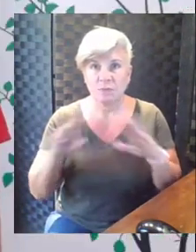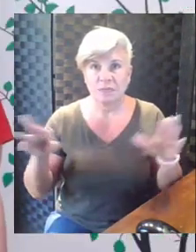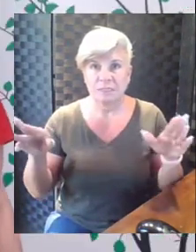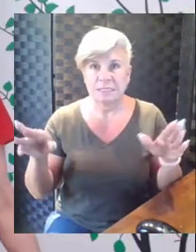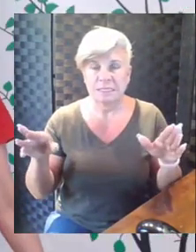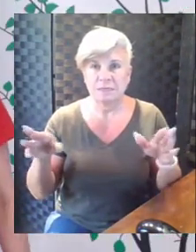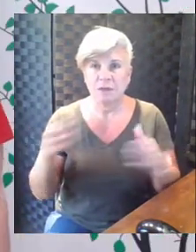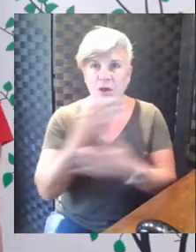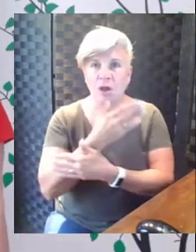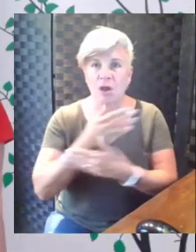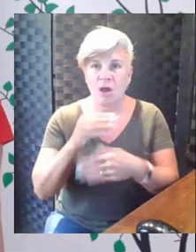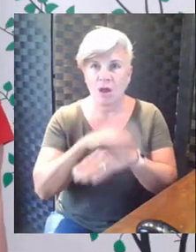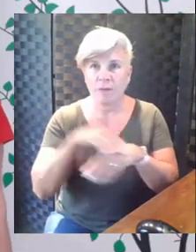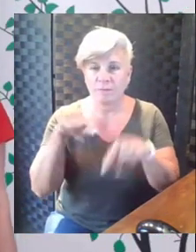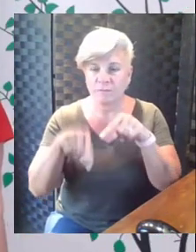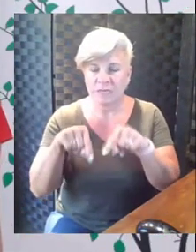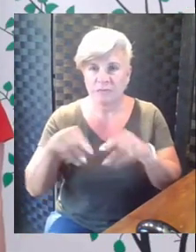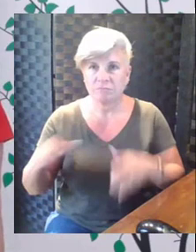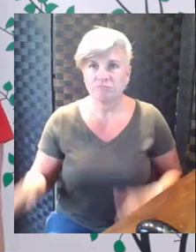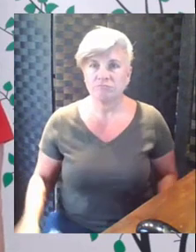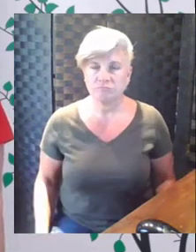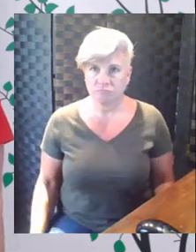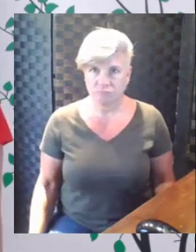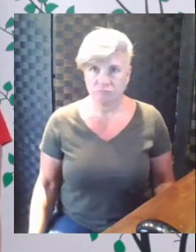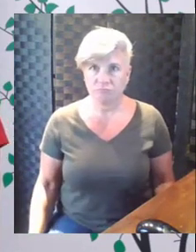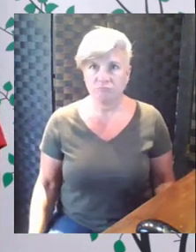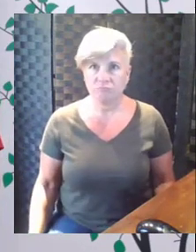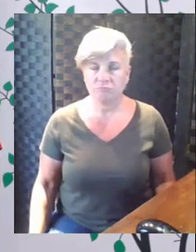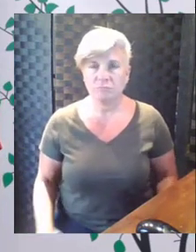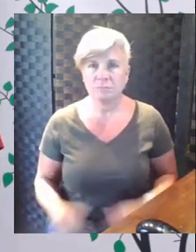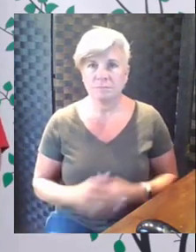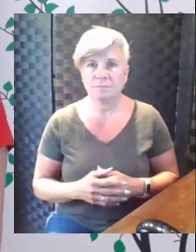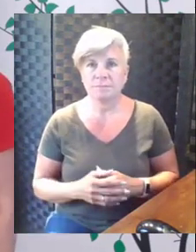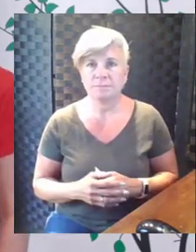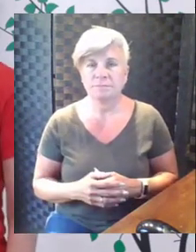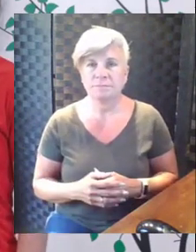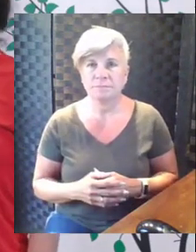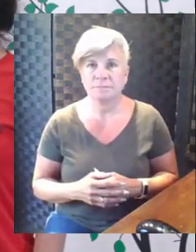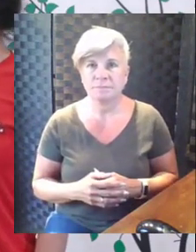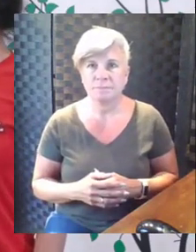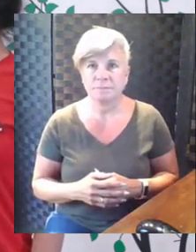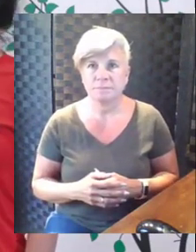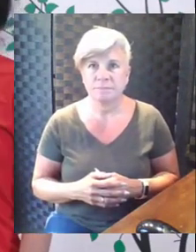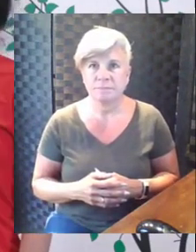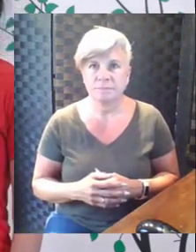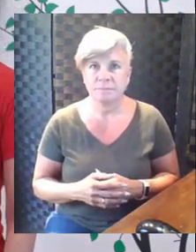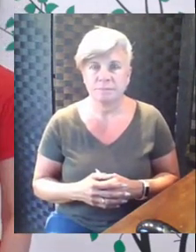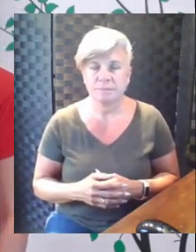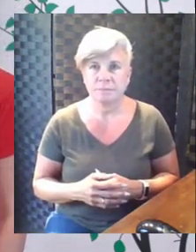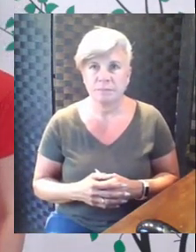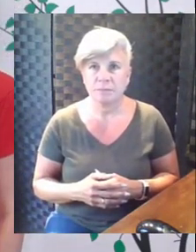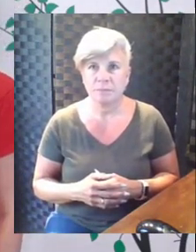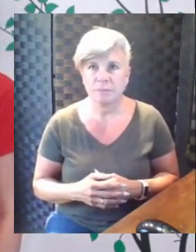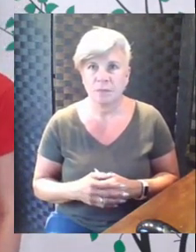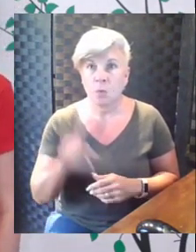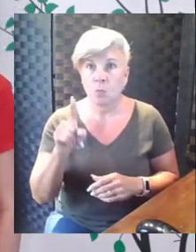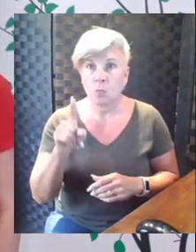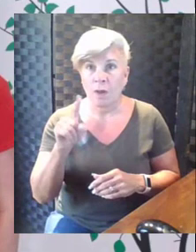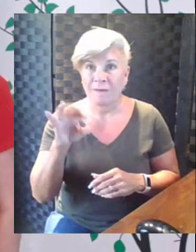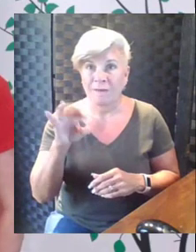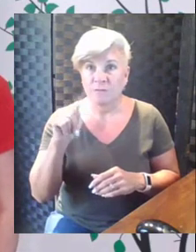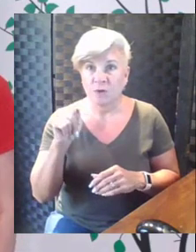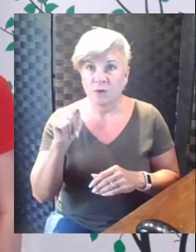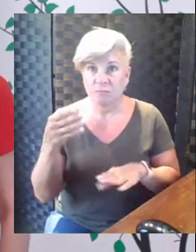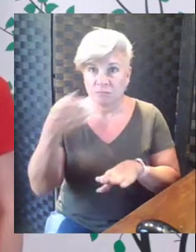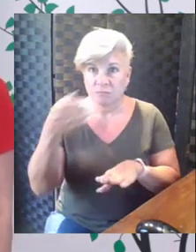just stand with your feet together and your arms down to your side. You're going to cross one foot in front of the